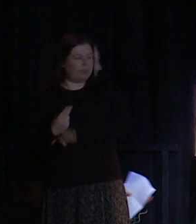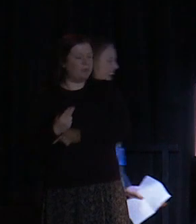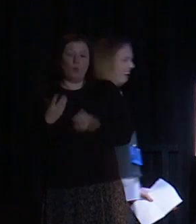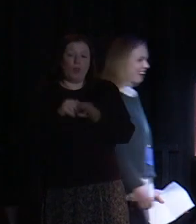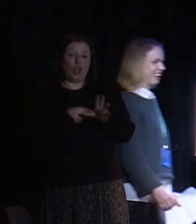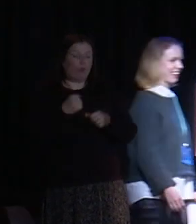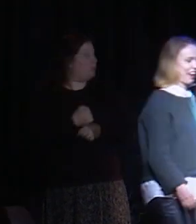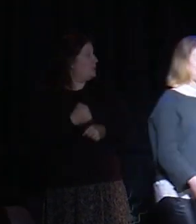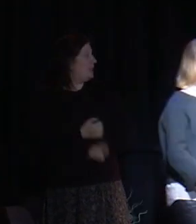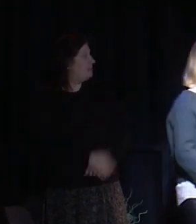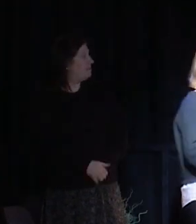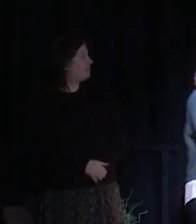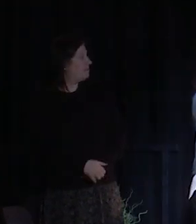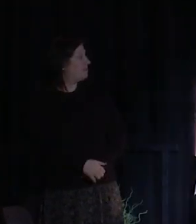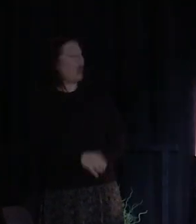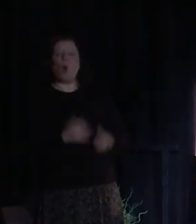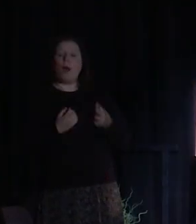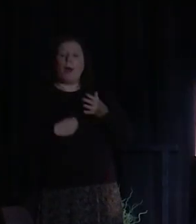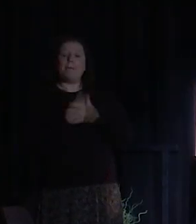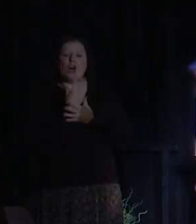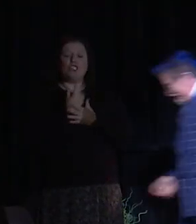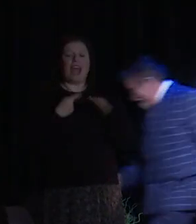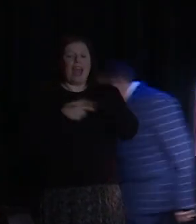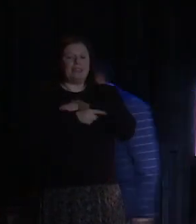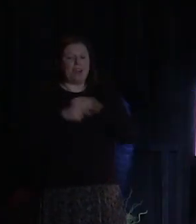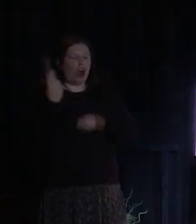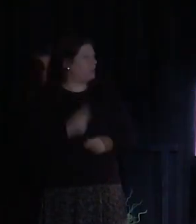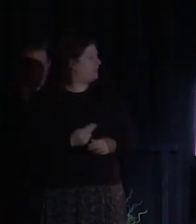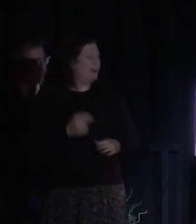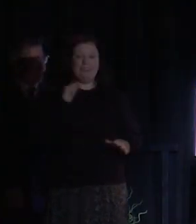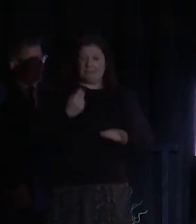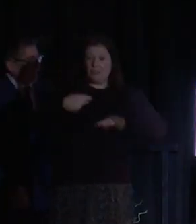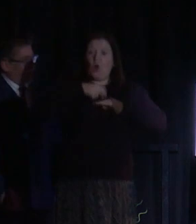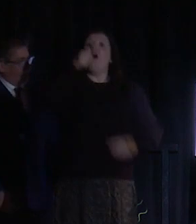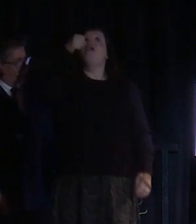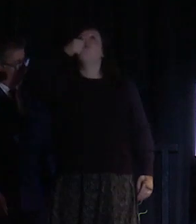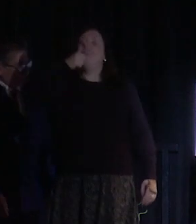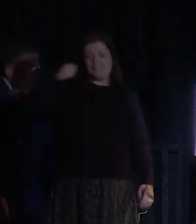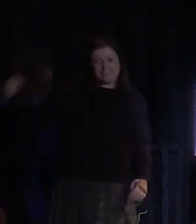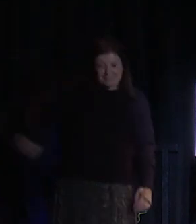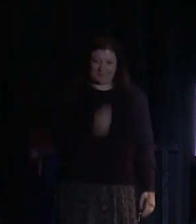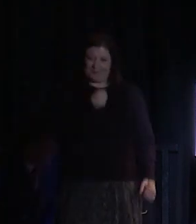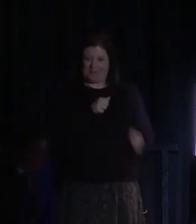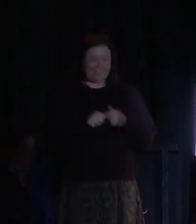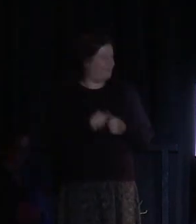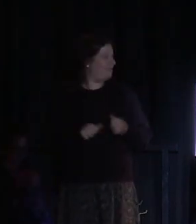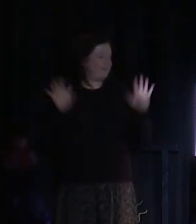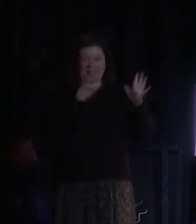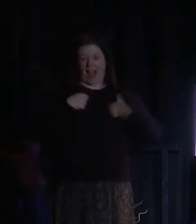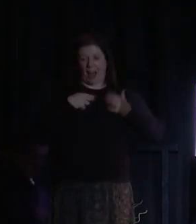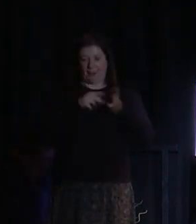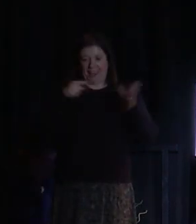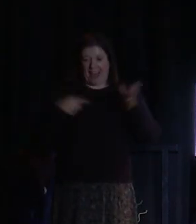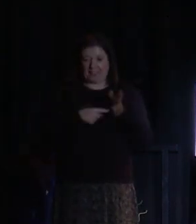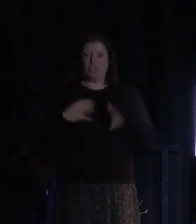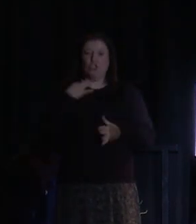producer. Hi. Hi. Welcome back. Thank you very much. Can I take this off? I'm too short to stand like this. It's just awkward. So, hi, I'm Nat.